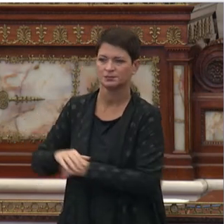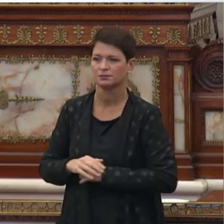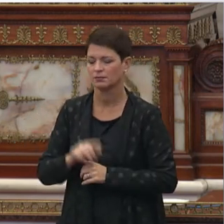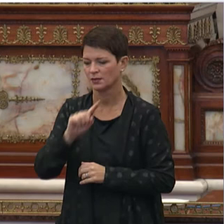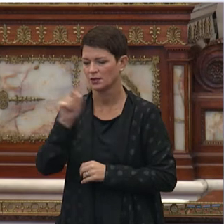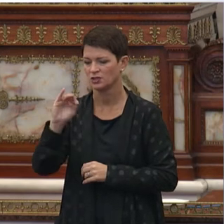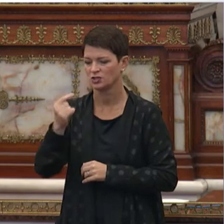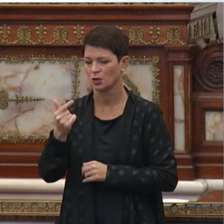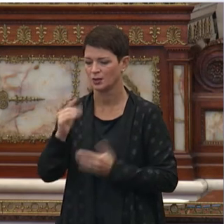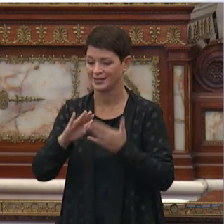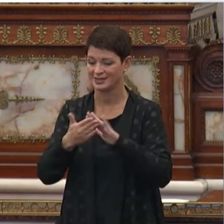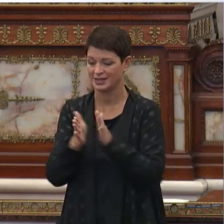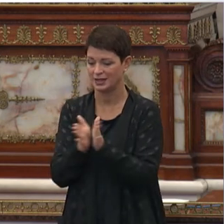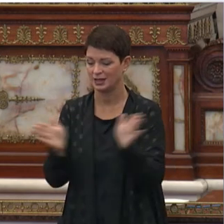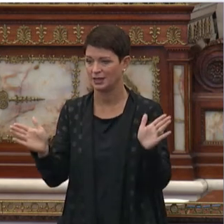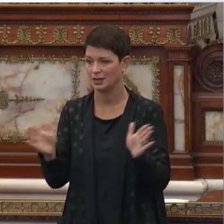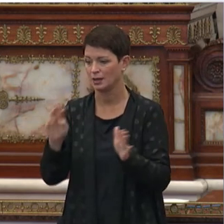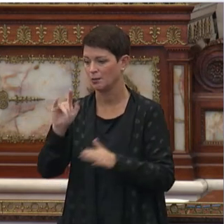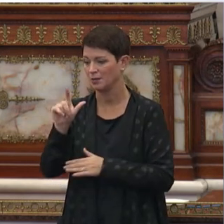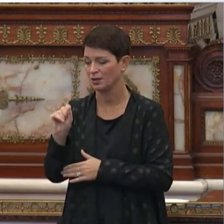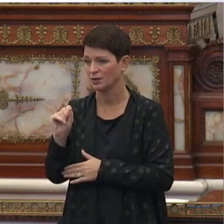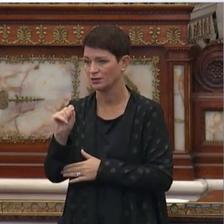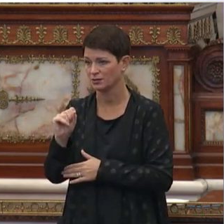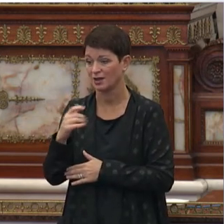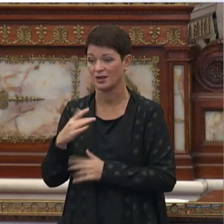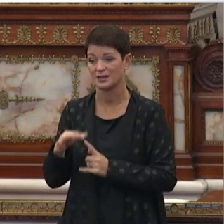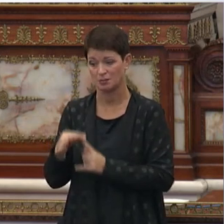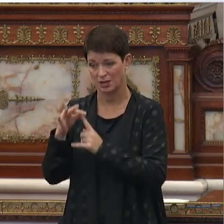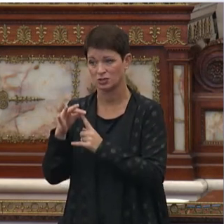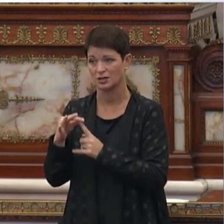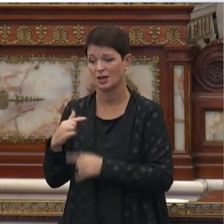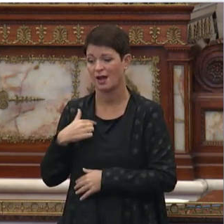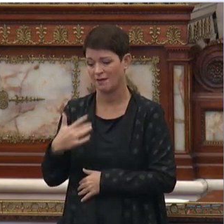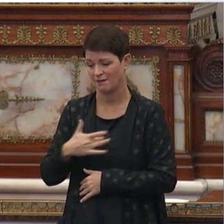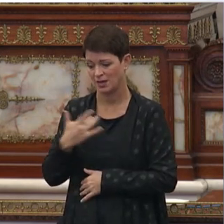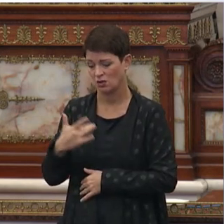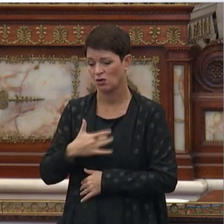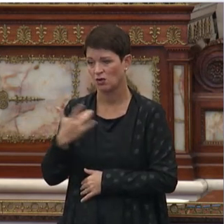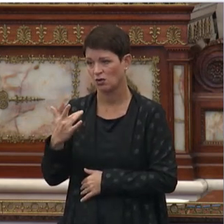Zoning, citywide zoning bills especially, I feel, should be